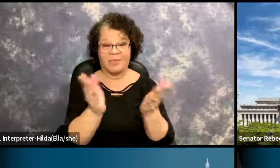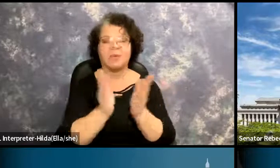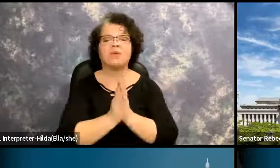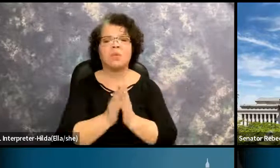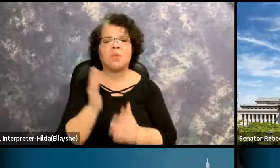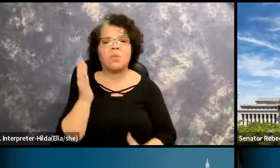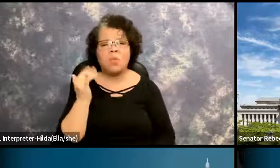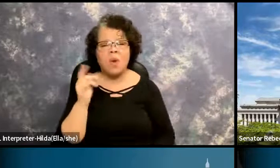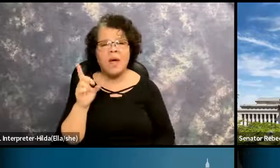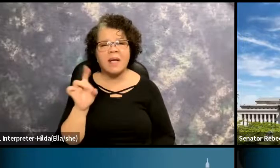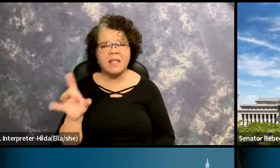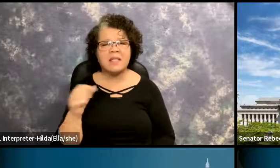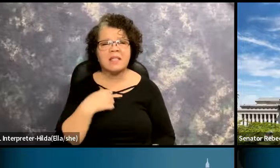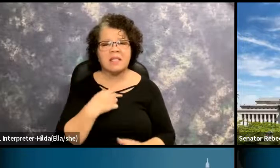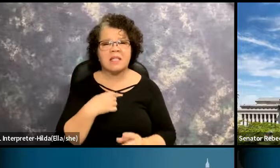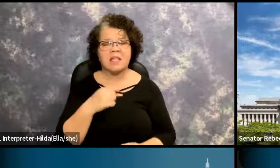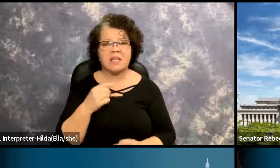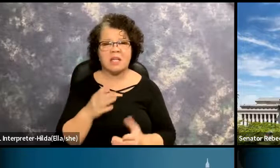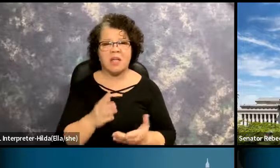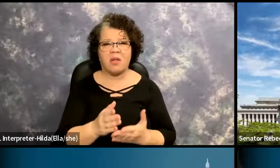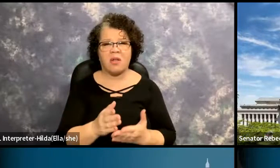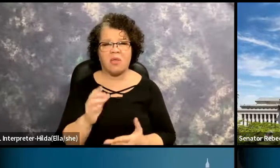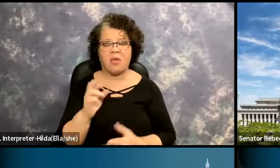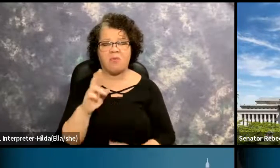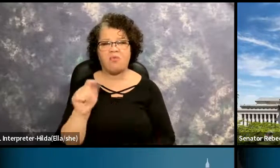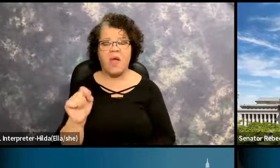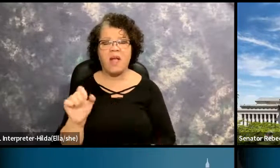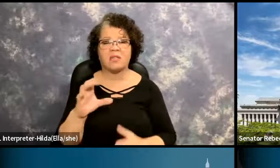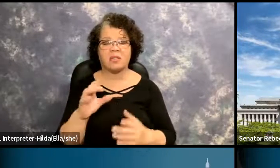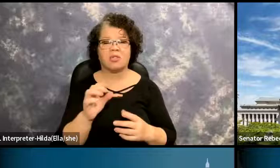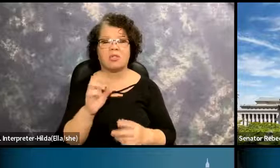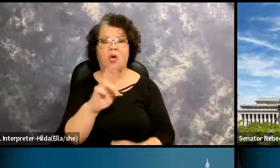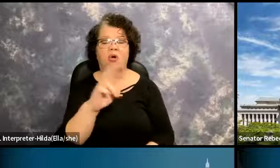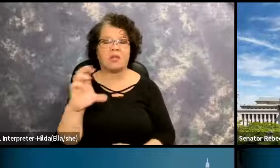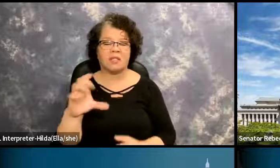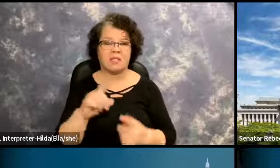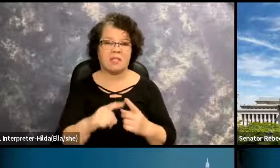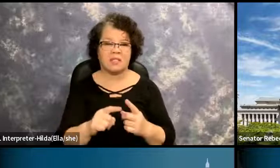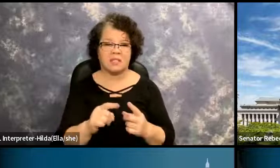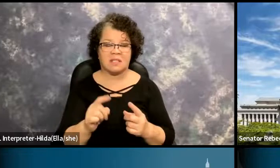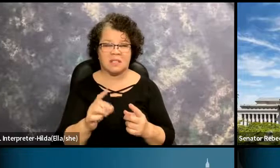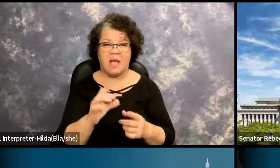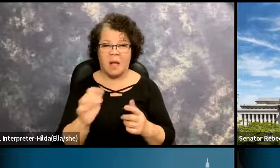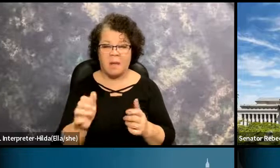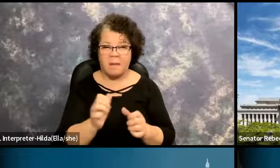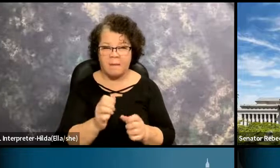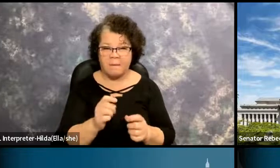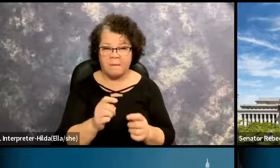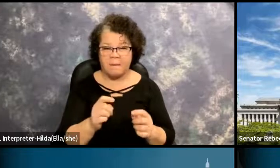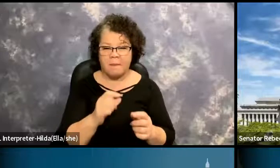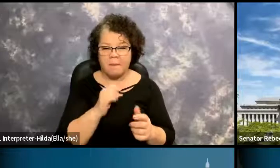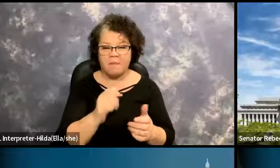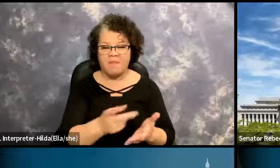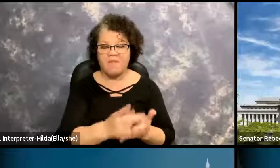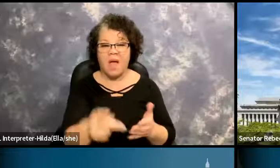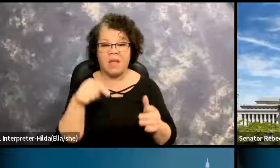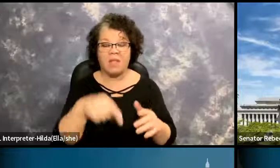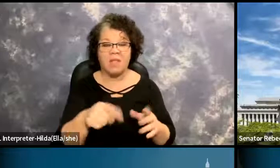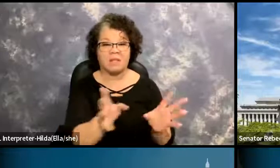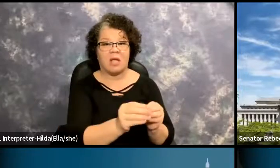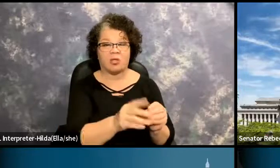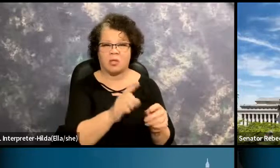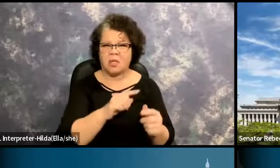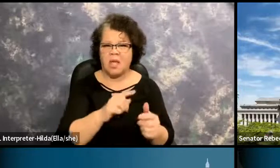did the ranked choice voting bill fail this session, and how will all three of you make sure it passes next session?